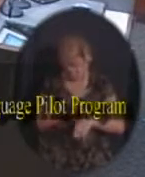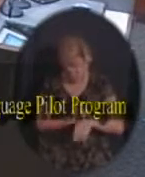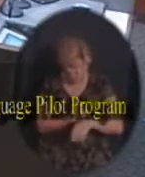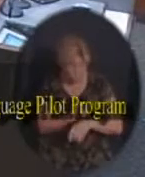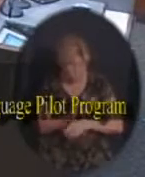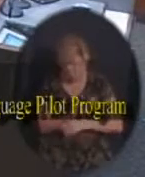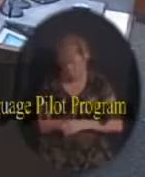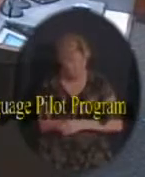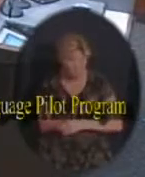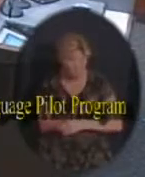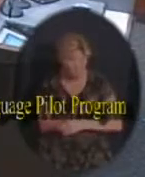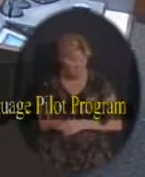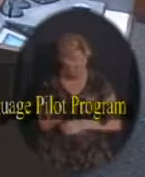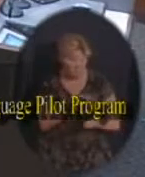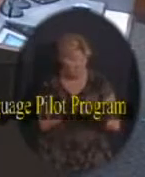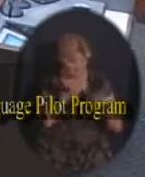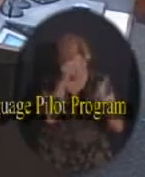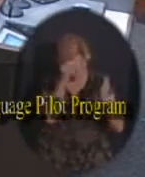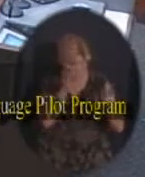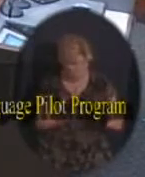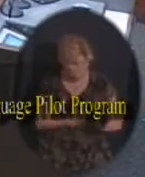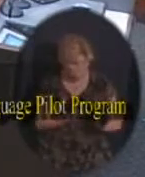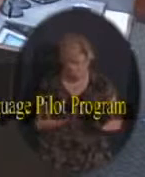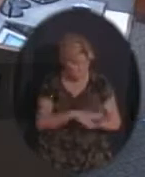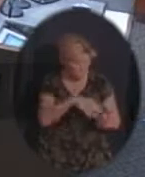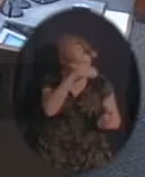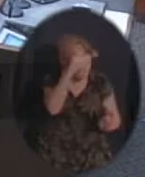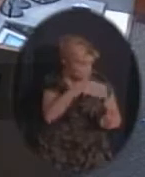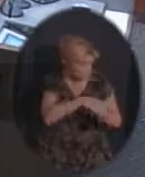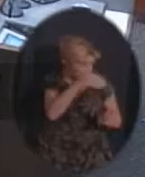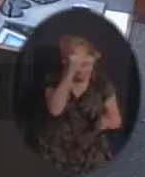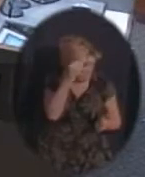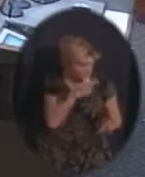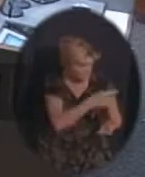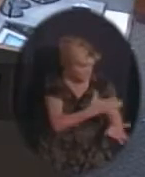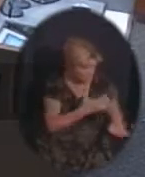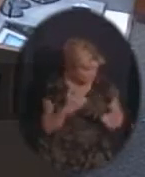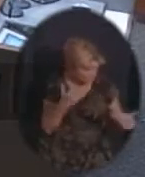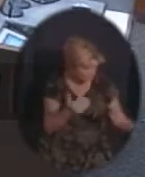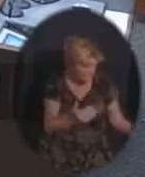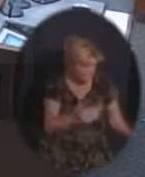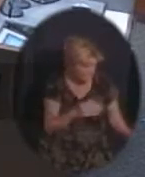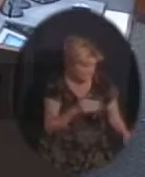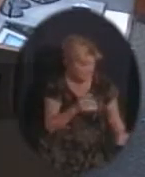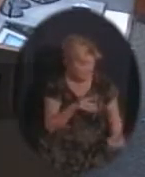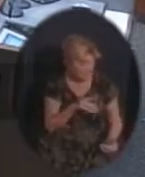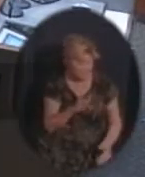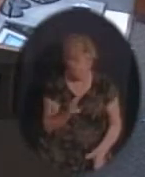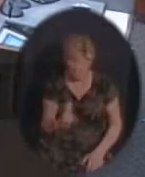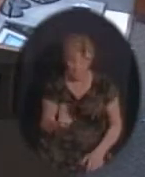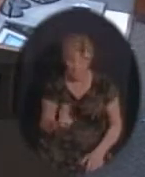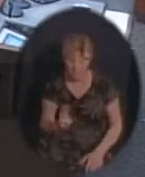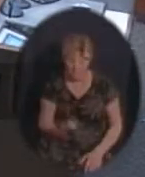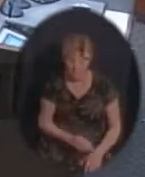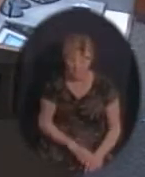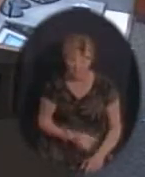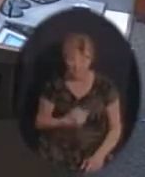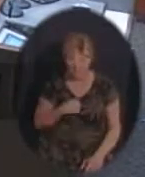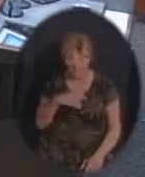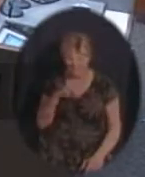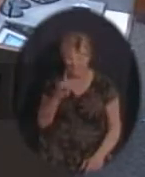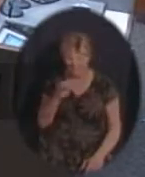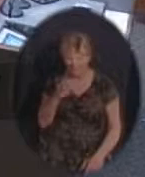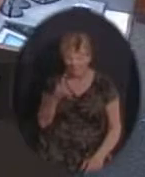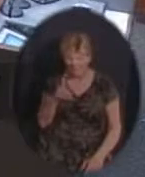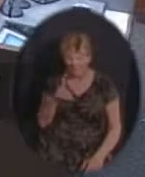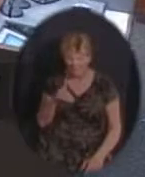Do you want to go first? I did want to add one thing because it wasn't in the report and we failed